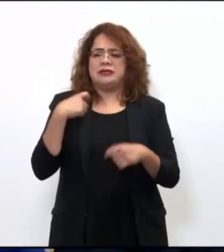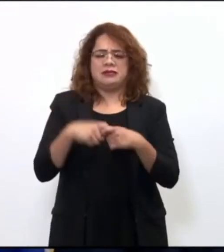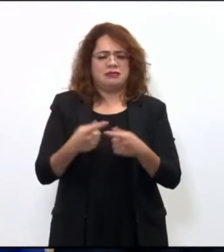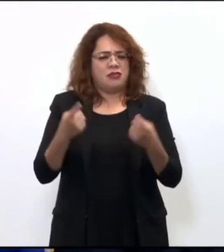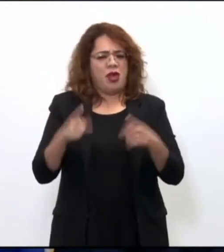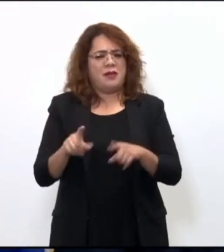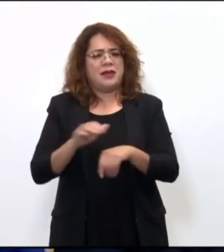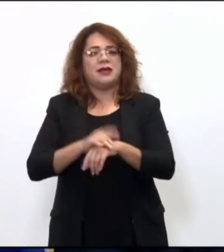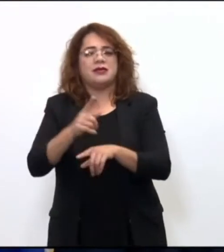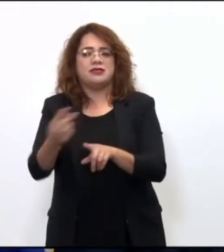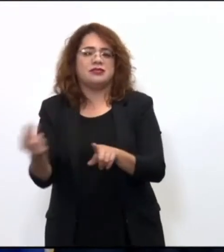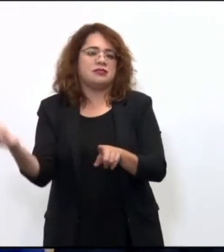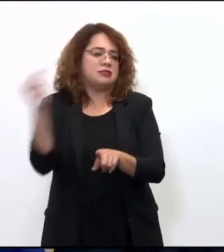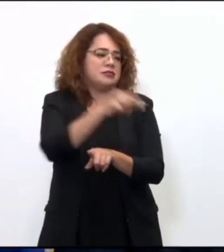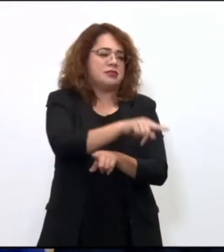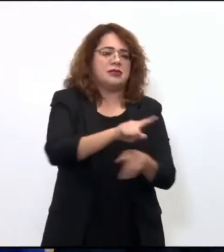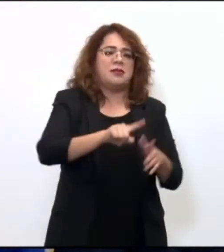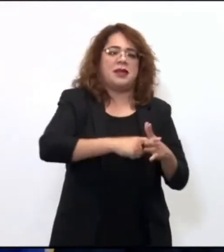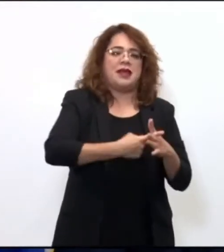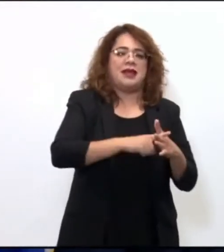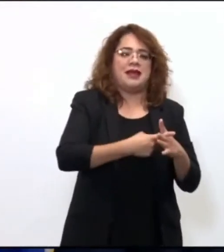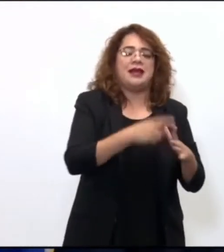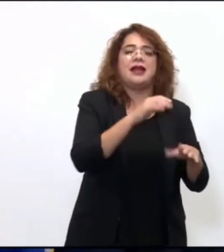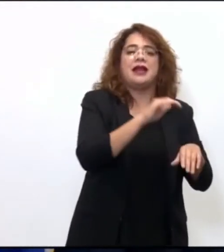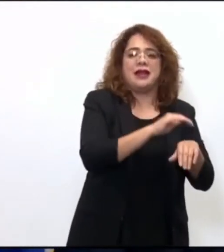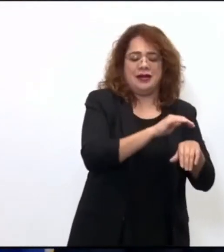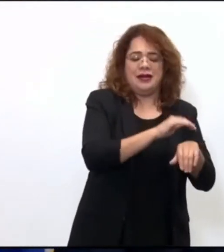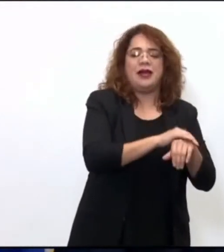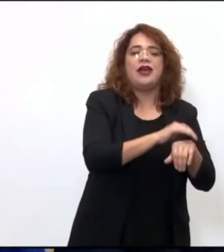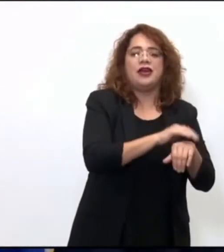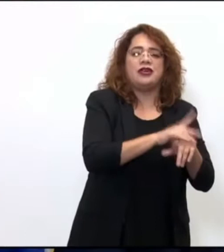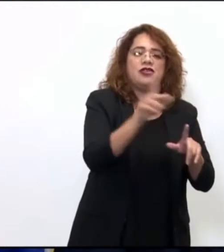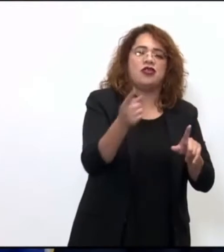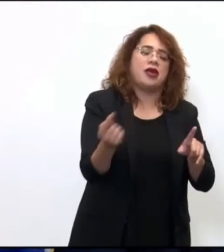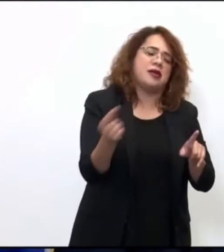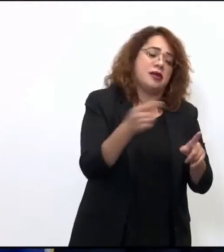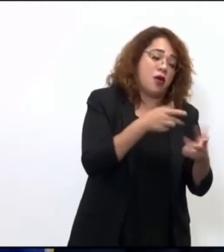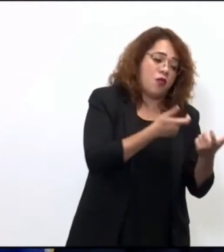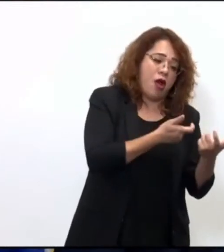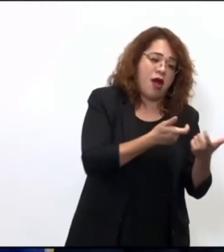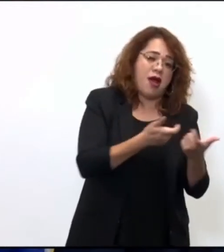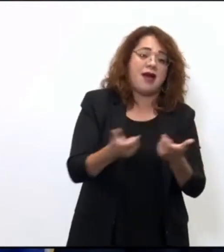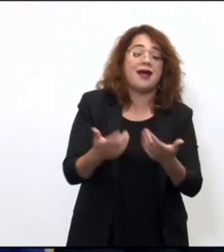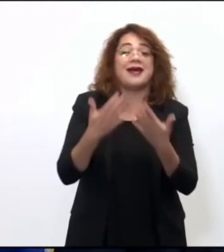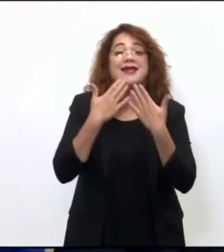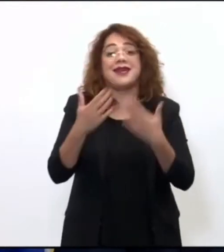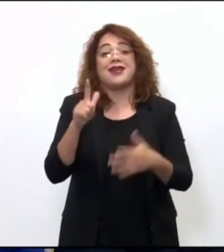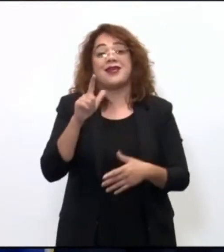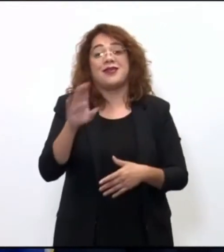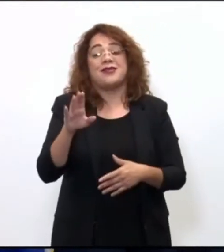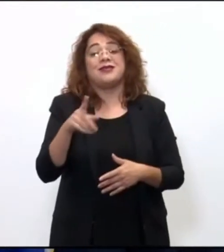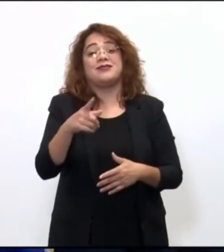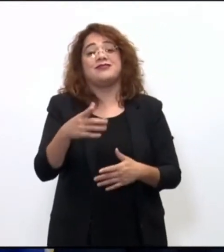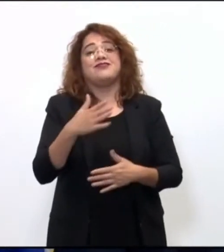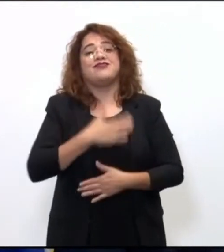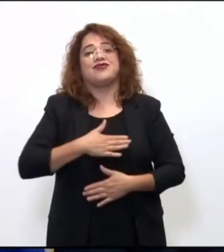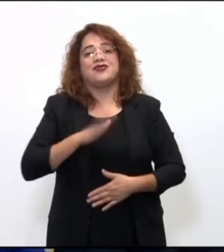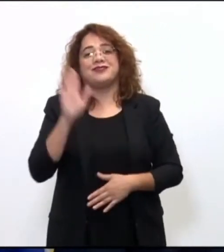stream ends, it will be available on our social pages and you can rewind and watch again. Thank you, Long Beach, and have a nice day.